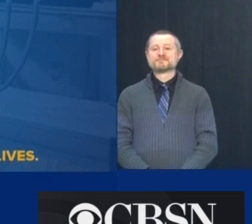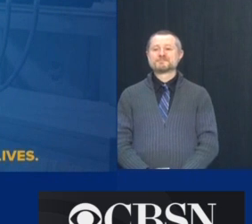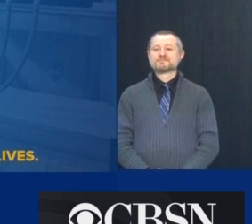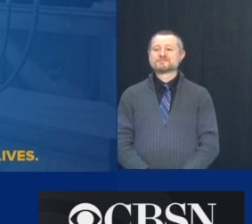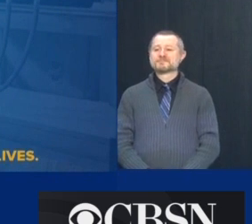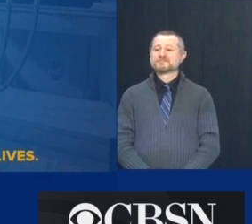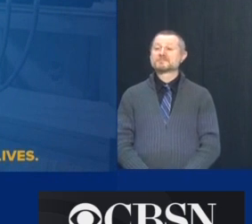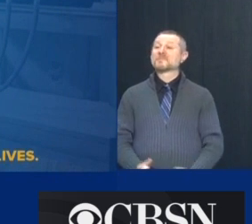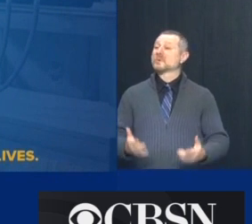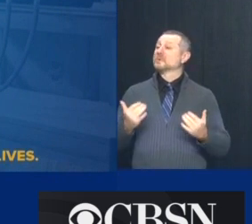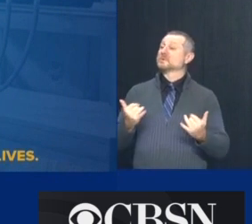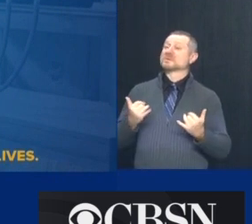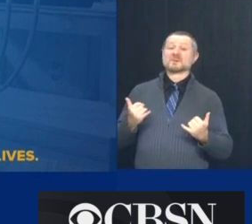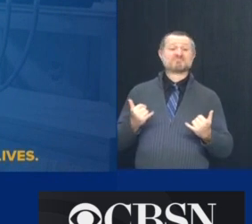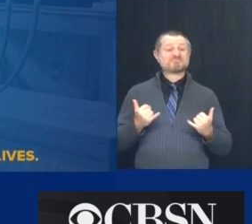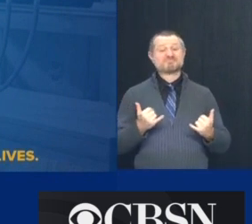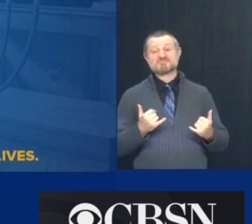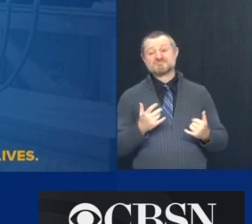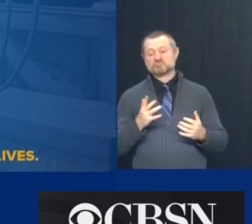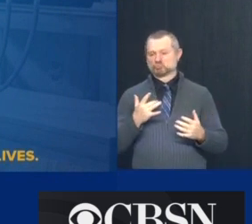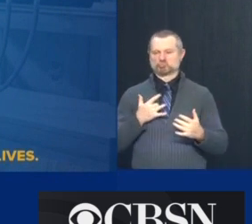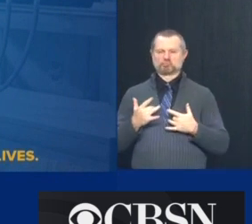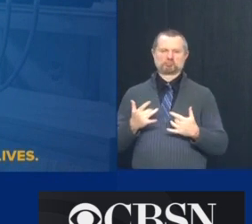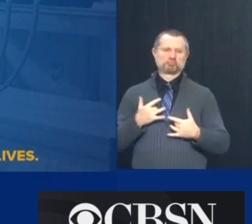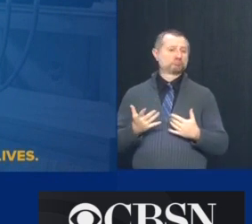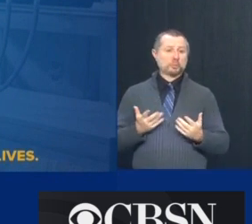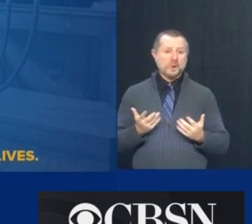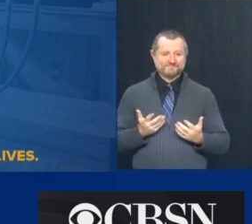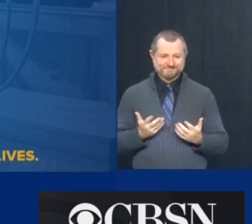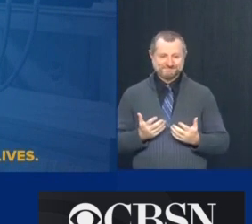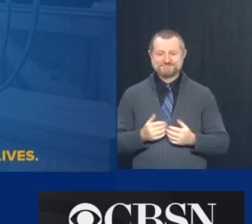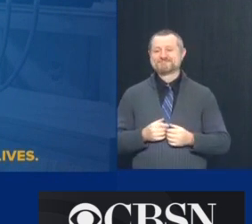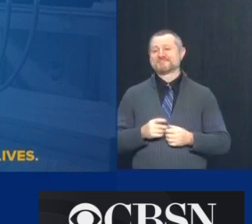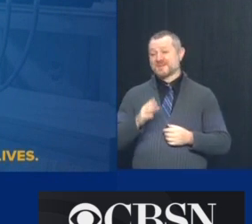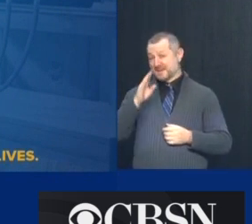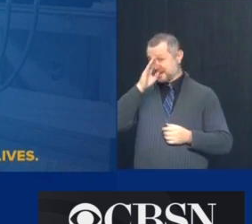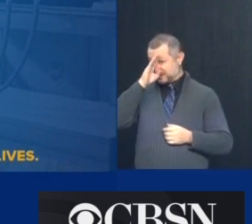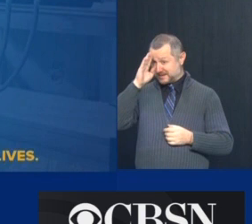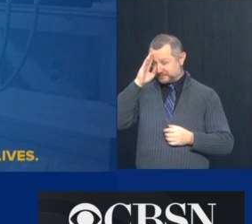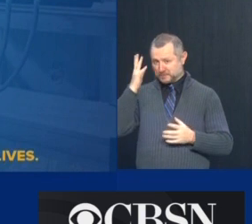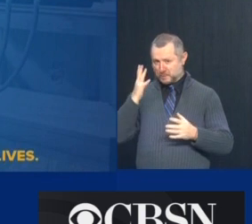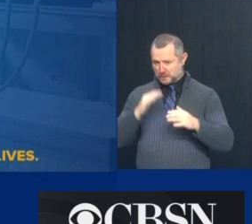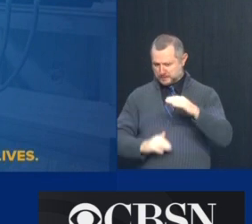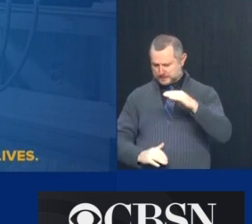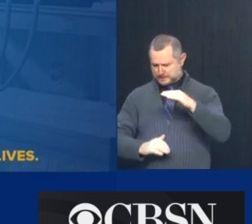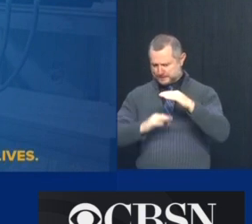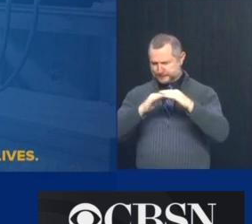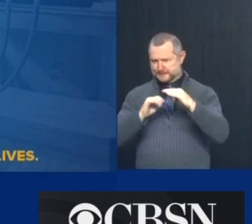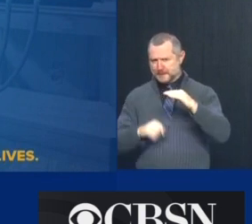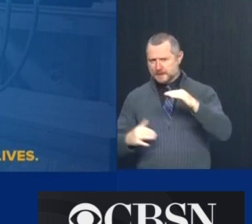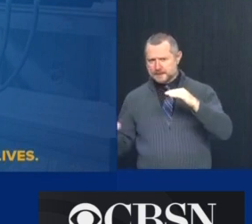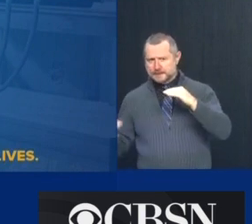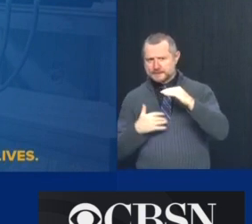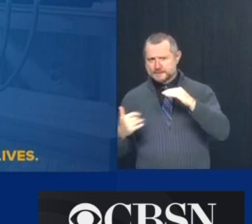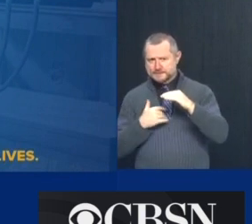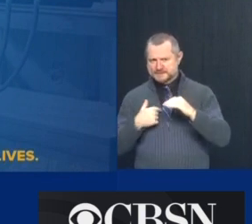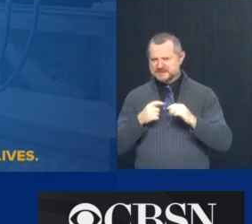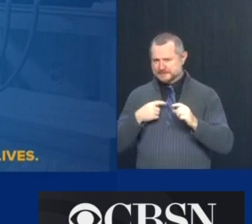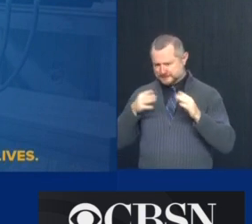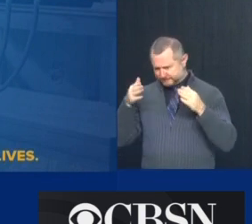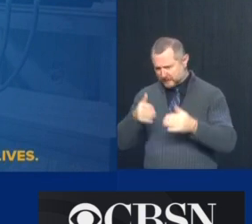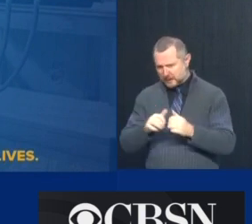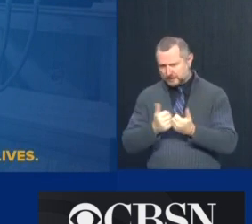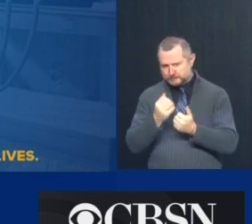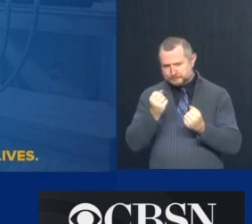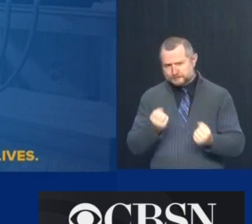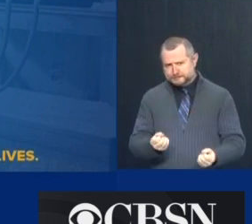So in the new battlefield, hospital capacity is the top concern, period. It's